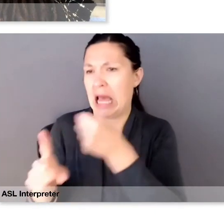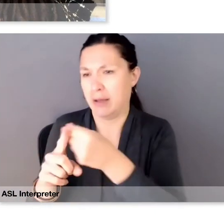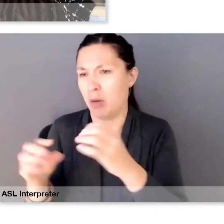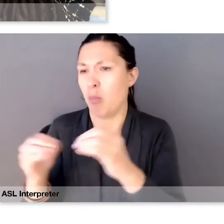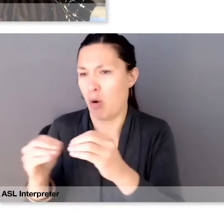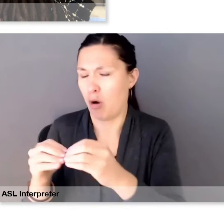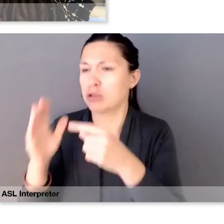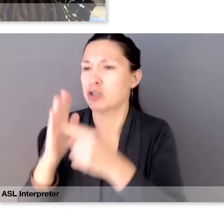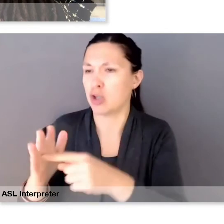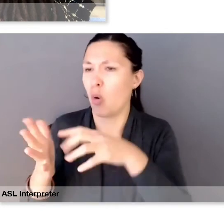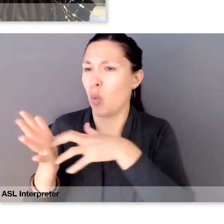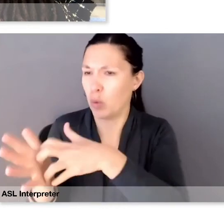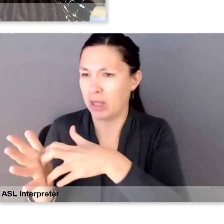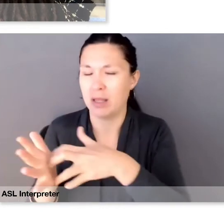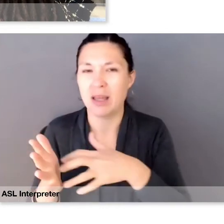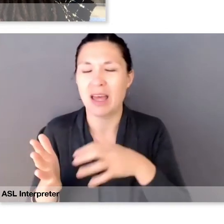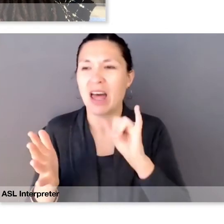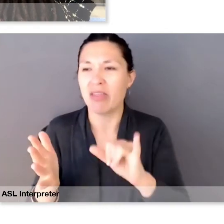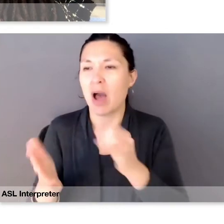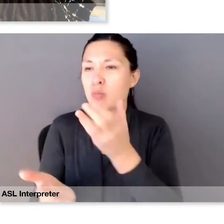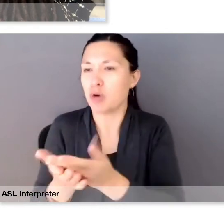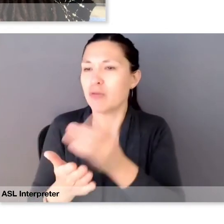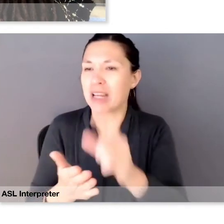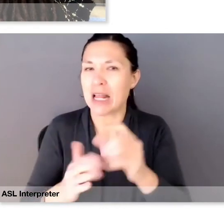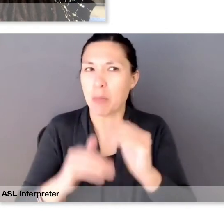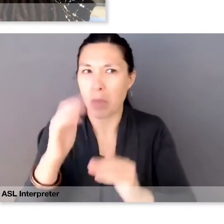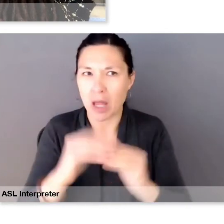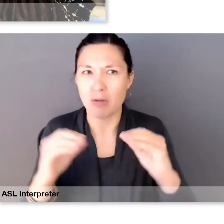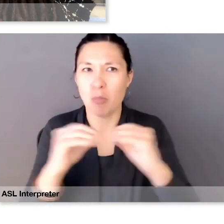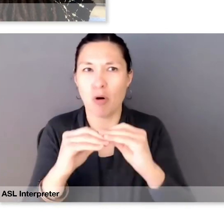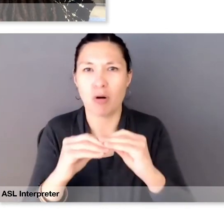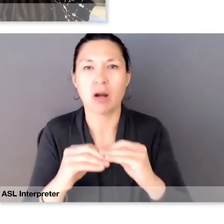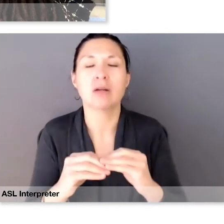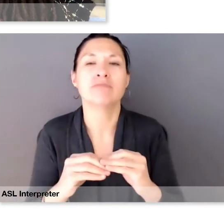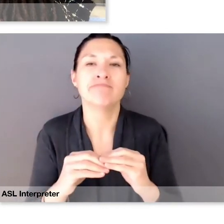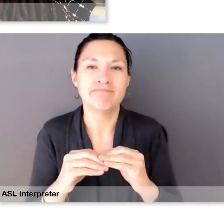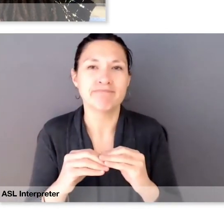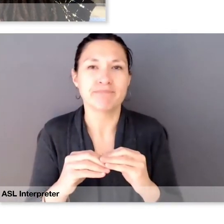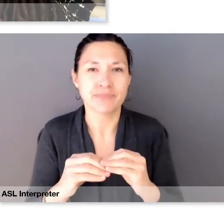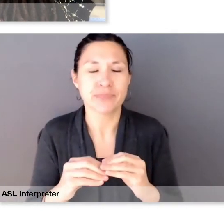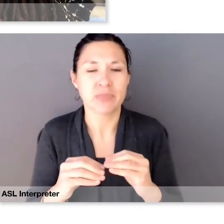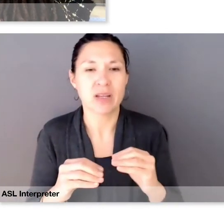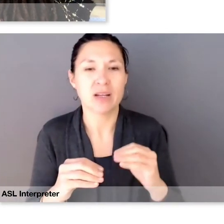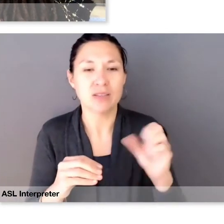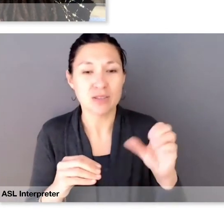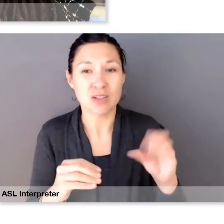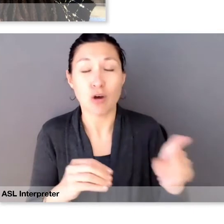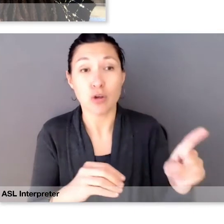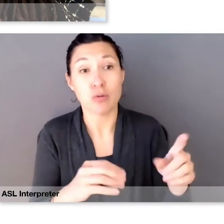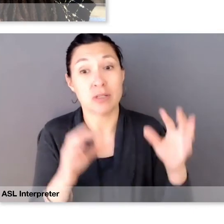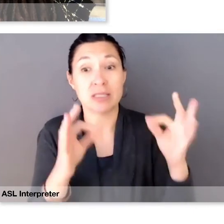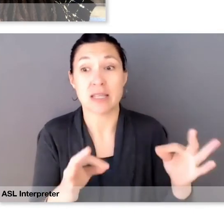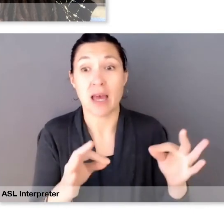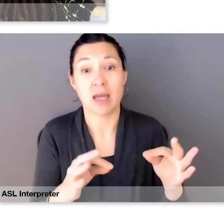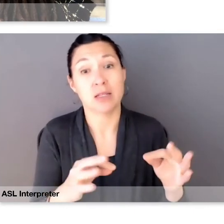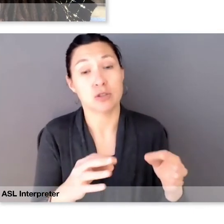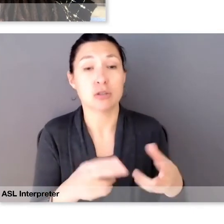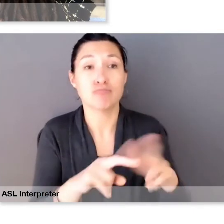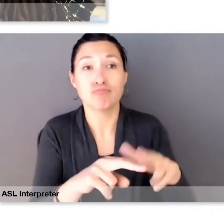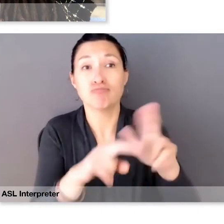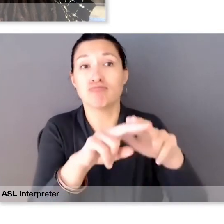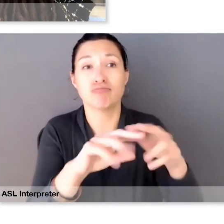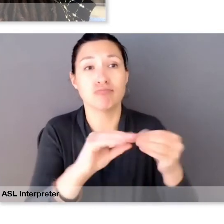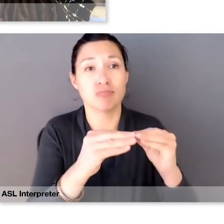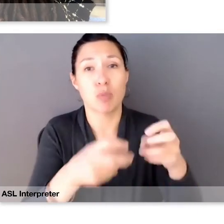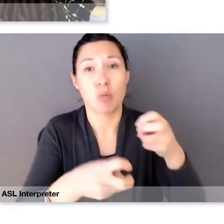way of building them. And so I think often what we have is the sort of collection, the enumeration of problems at some point needs to give way to the articulation of